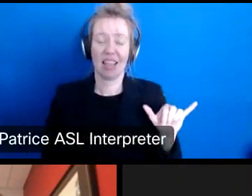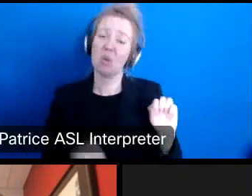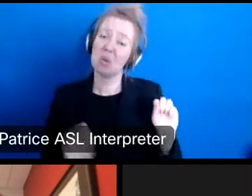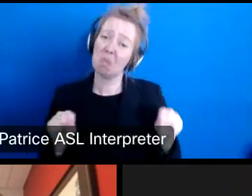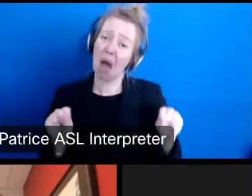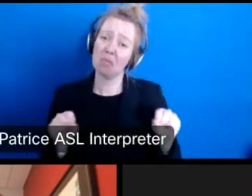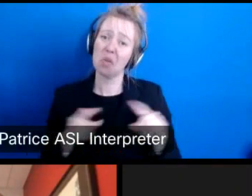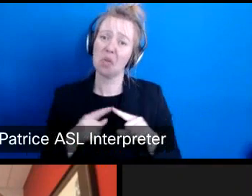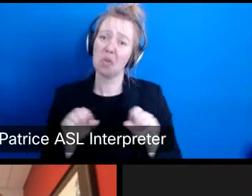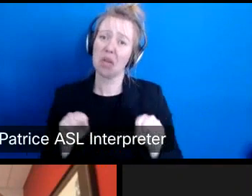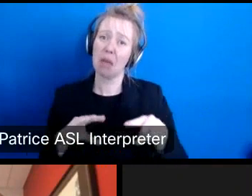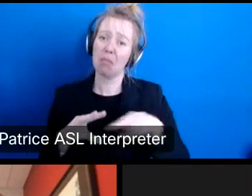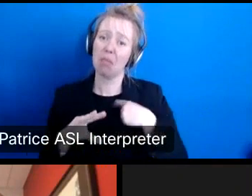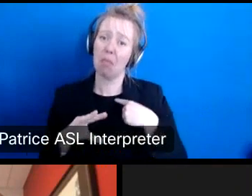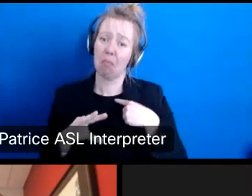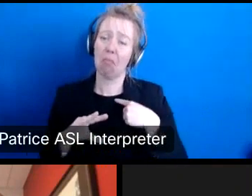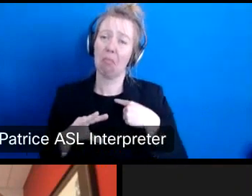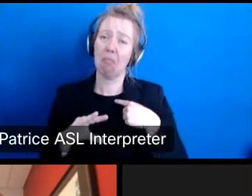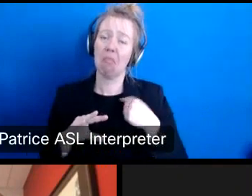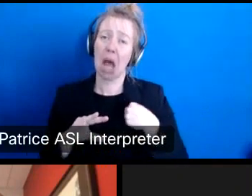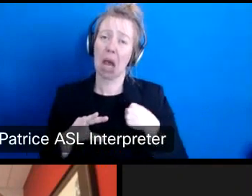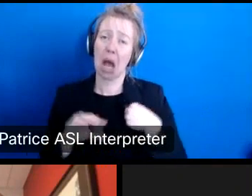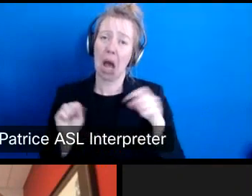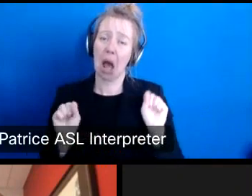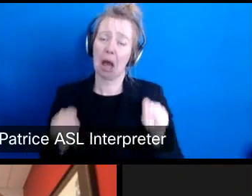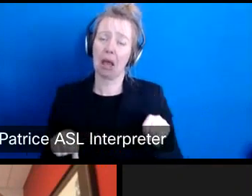can shoot me an email and I can